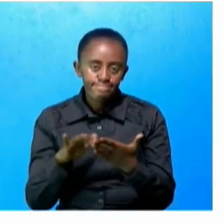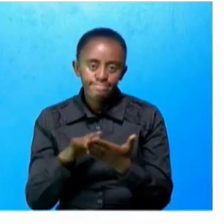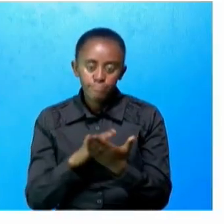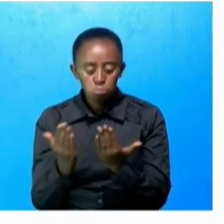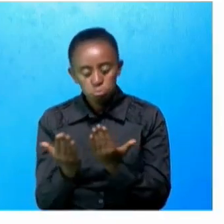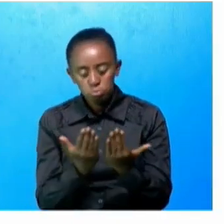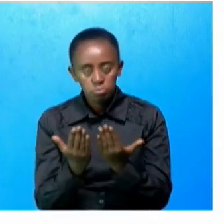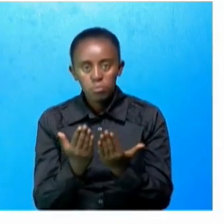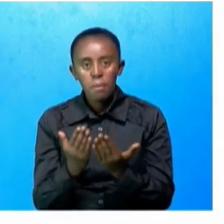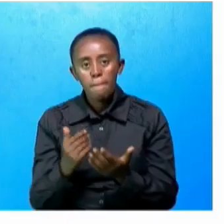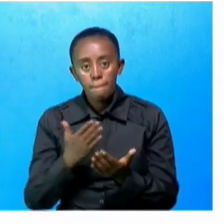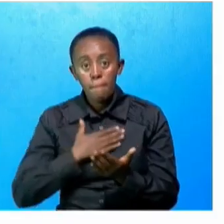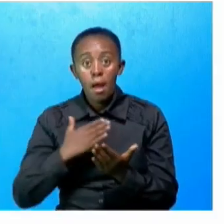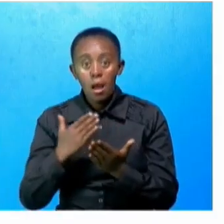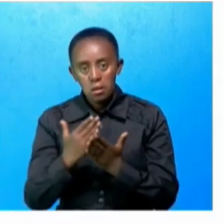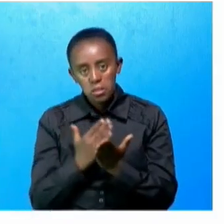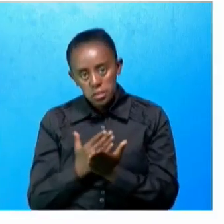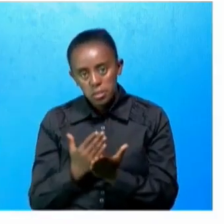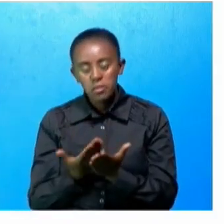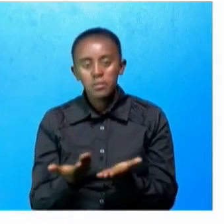my lesson